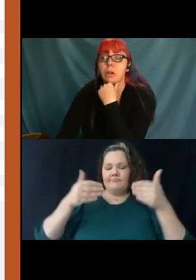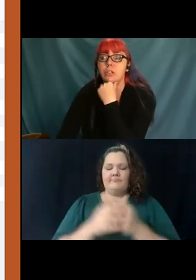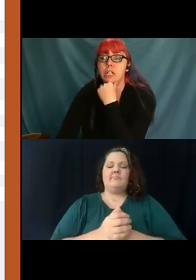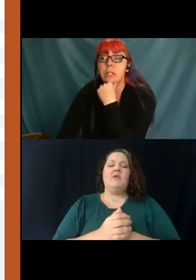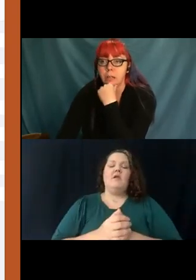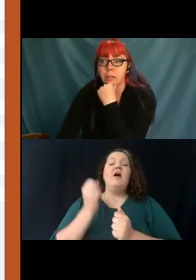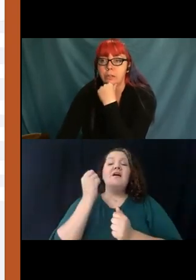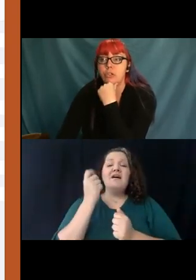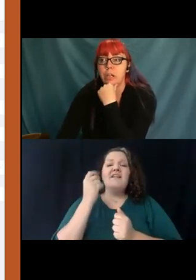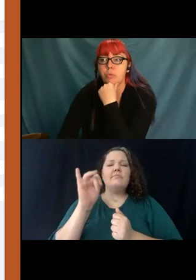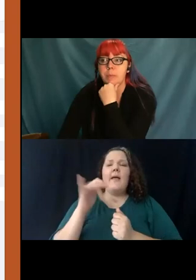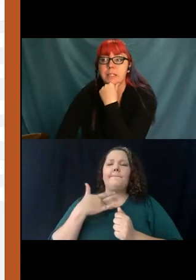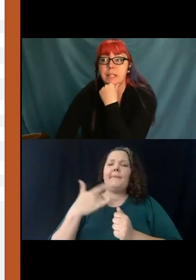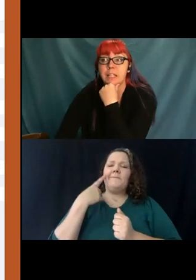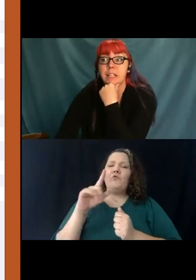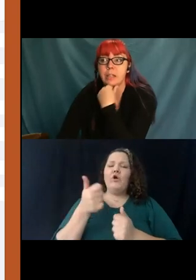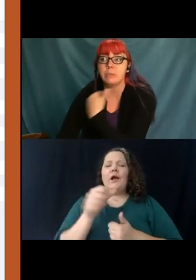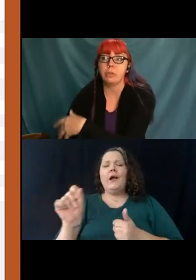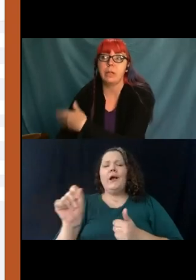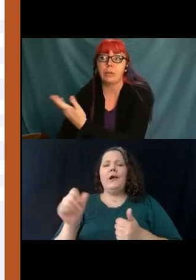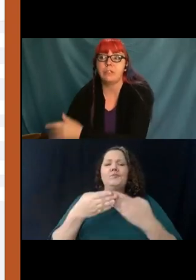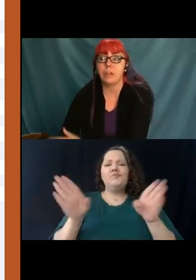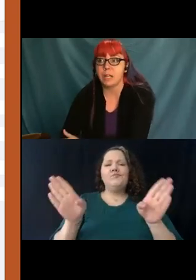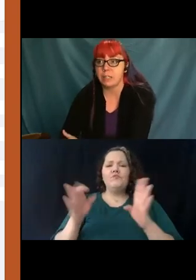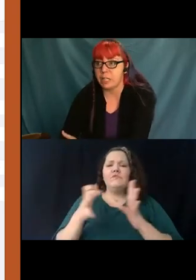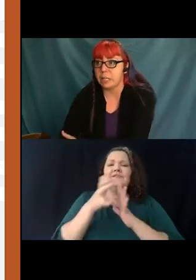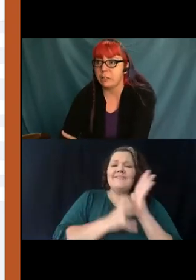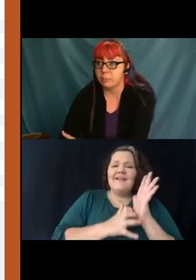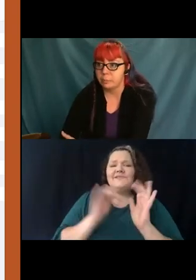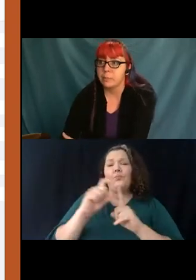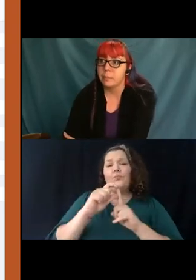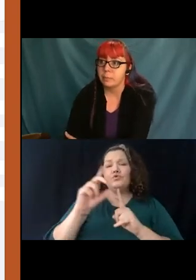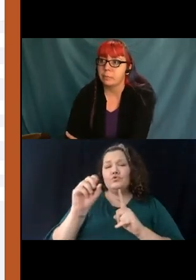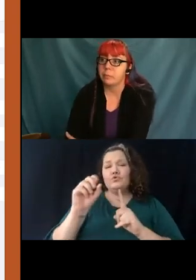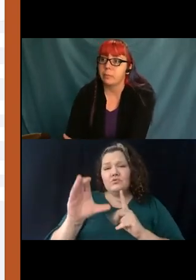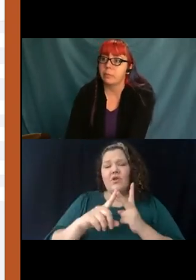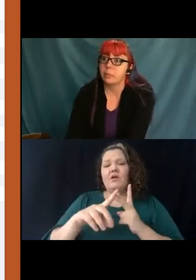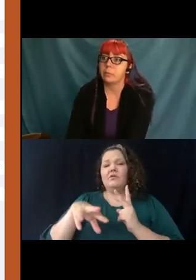the technology to change websites as they look at them to increase font size if needed.